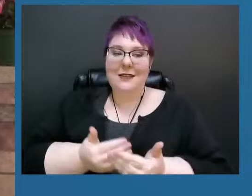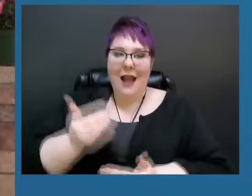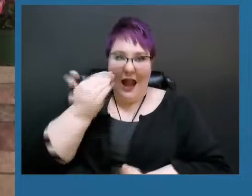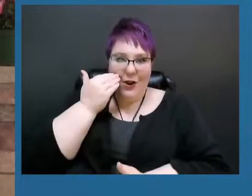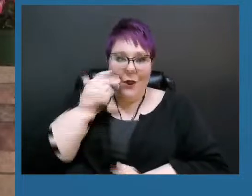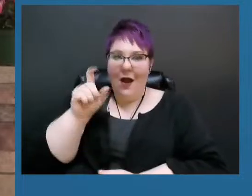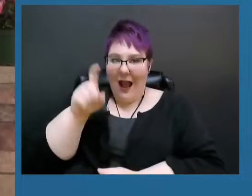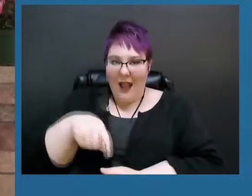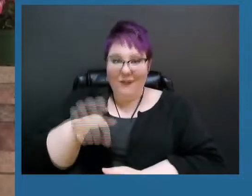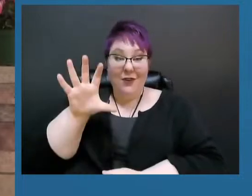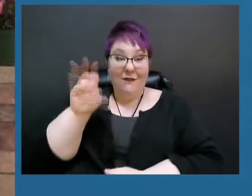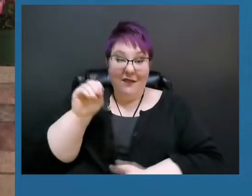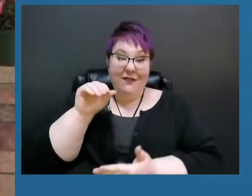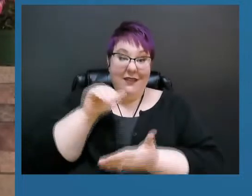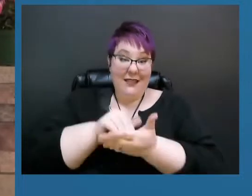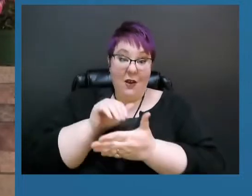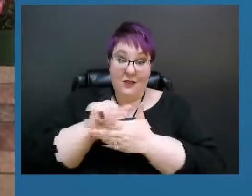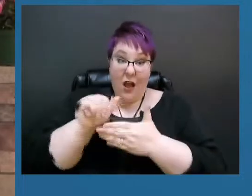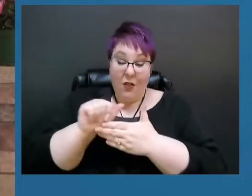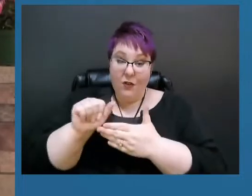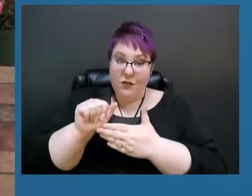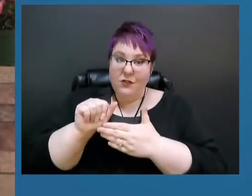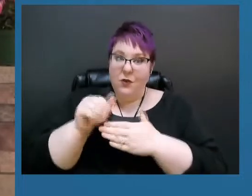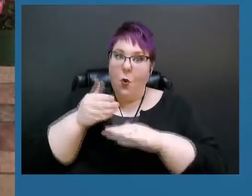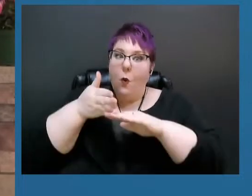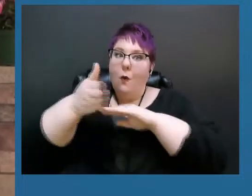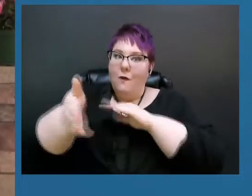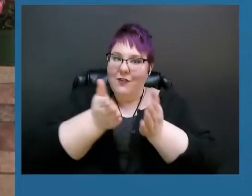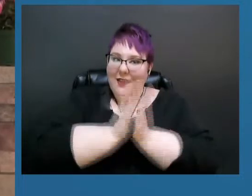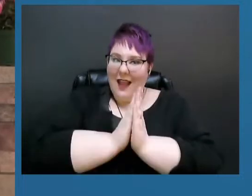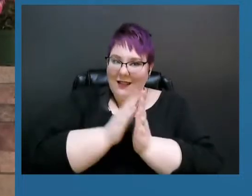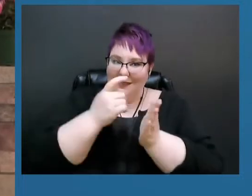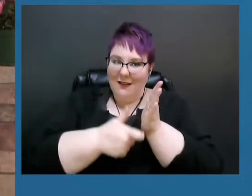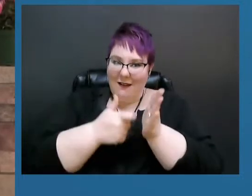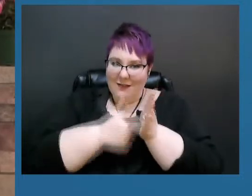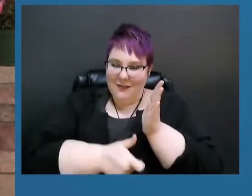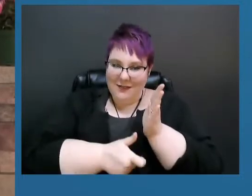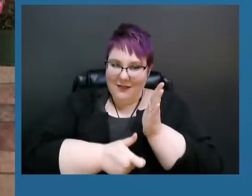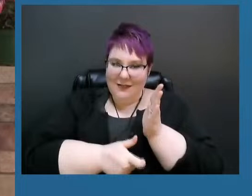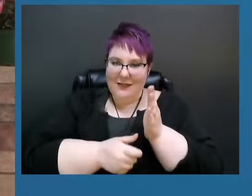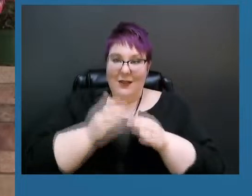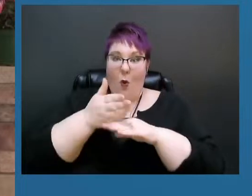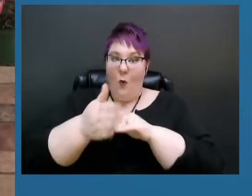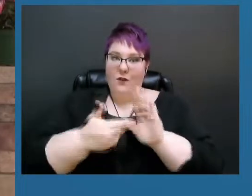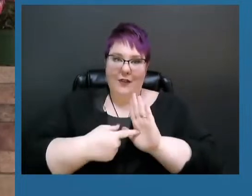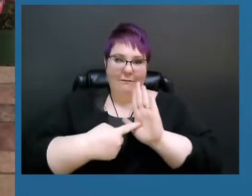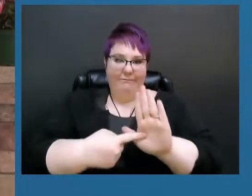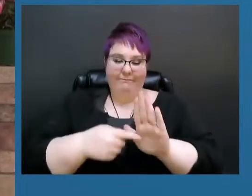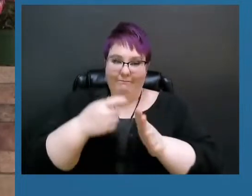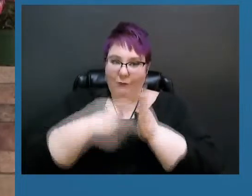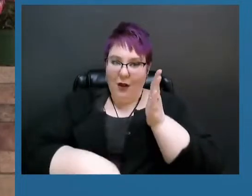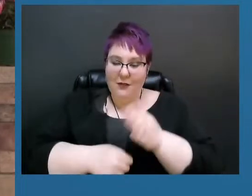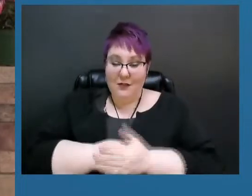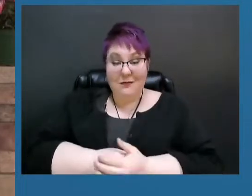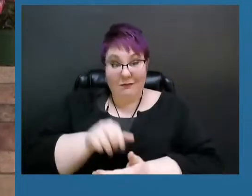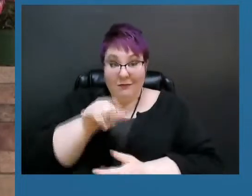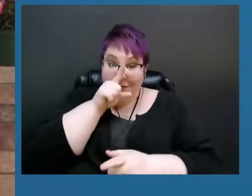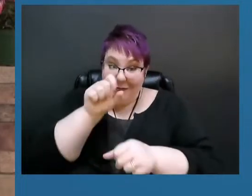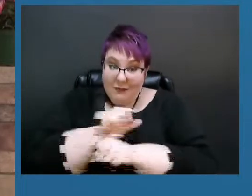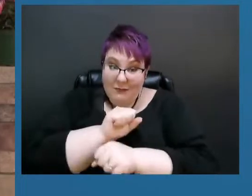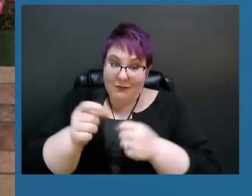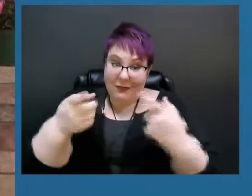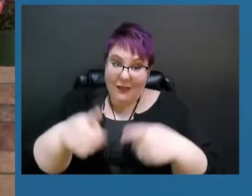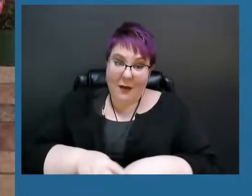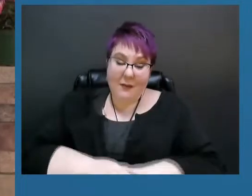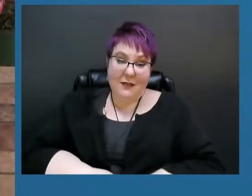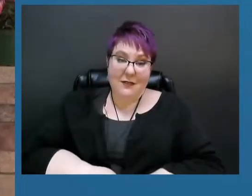down $50,000 over asking price in most cases, and that's really what it became. Every house that I was looking at, and these were